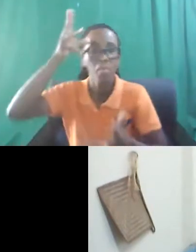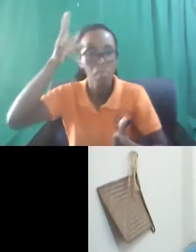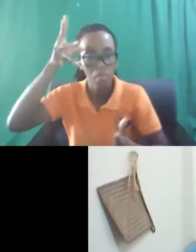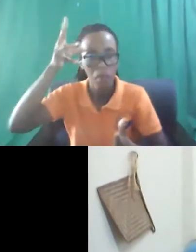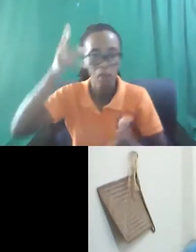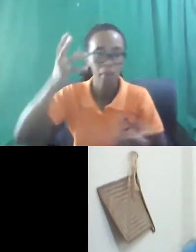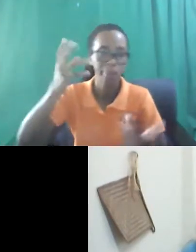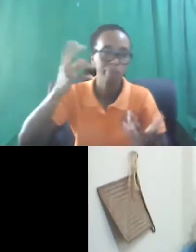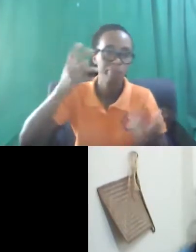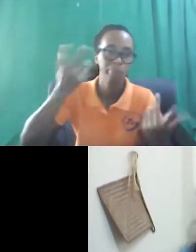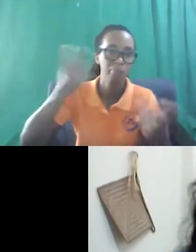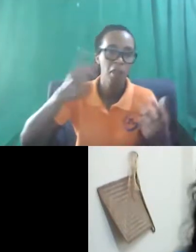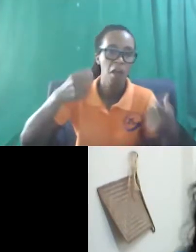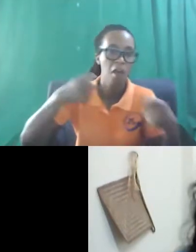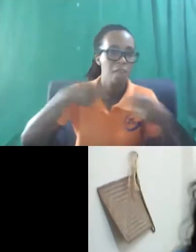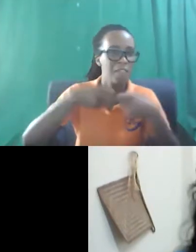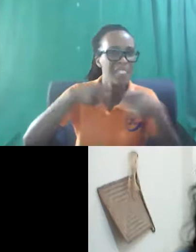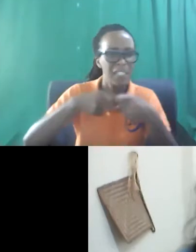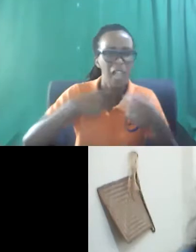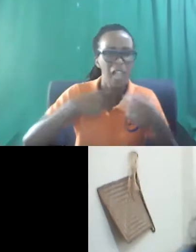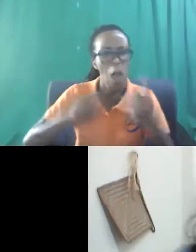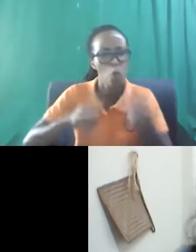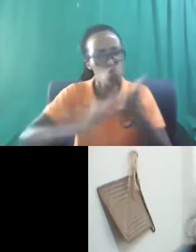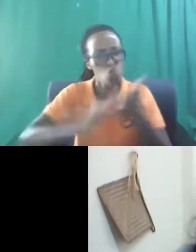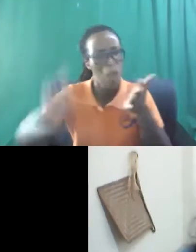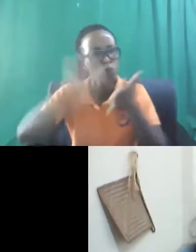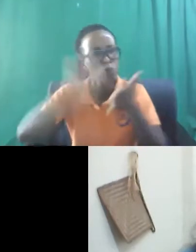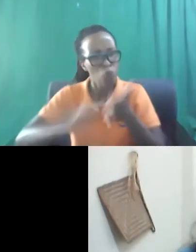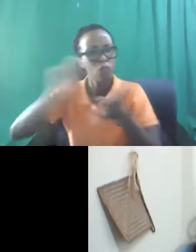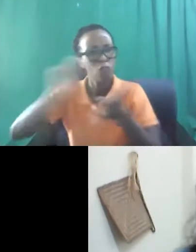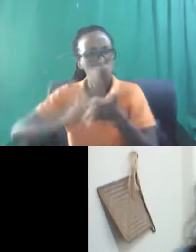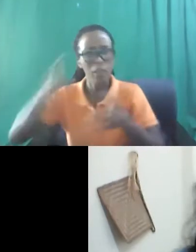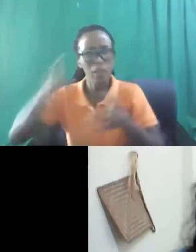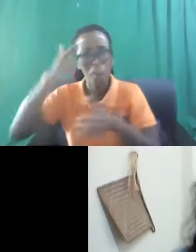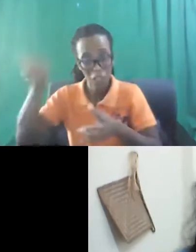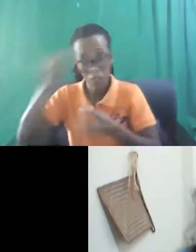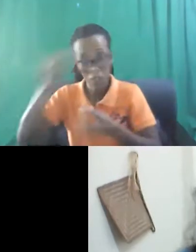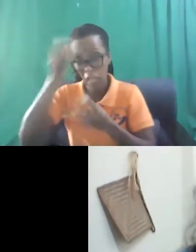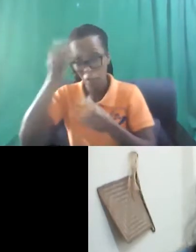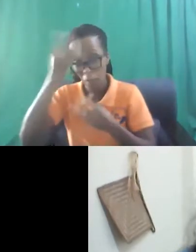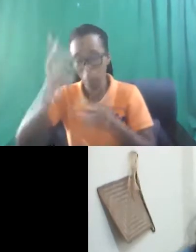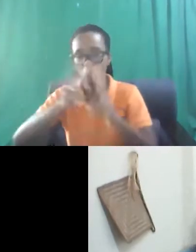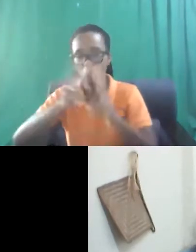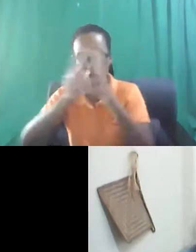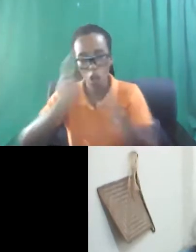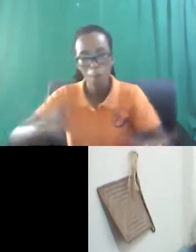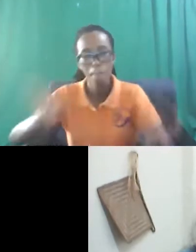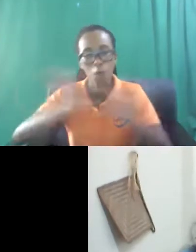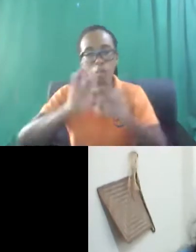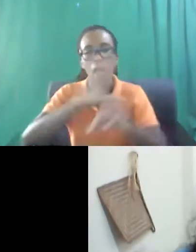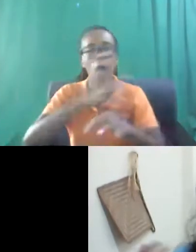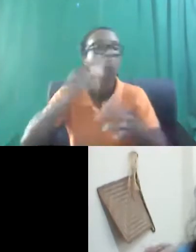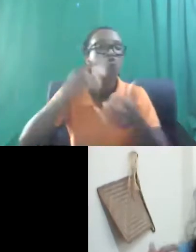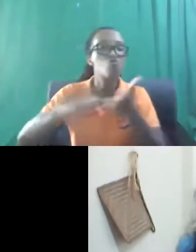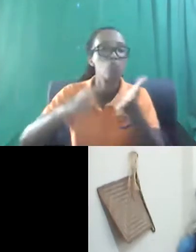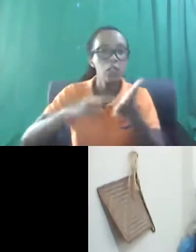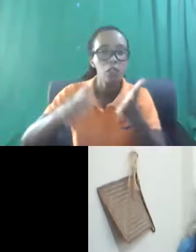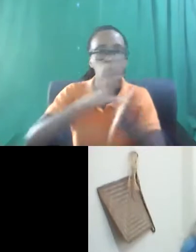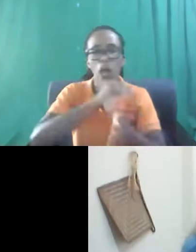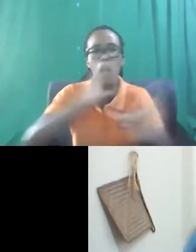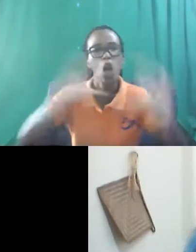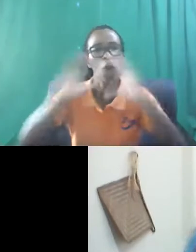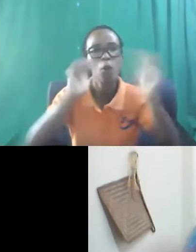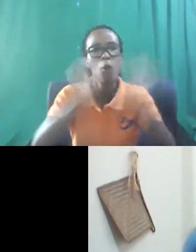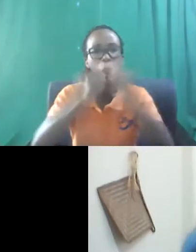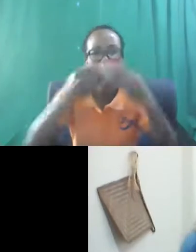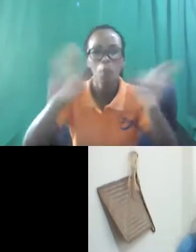and said, I'm going to write about it. Because that's so important. It's not just to do research, but to communicate about research. Otherwise, it might